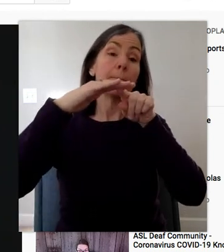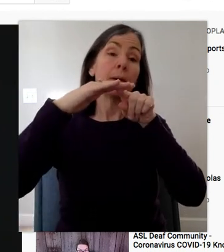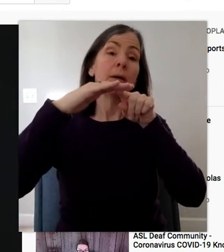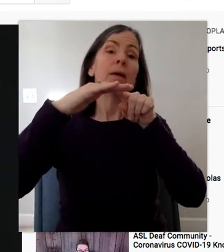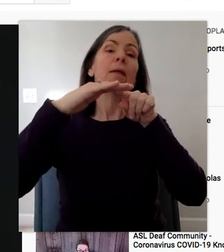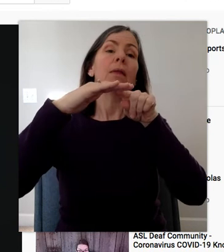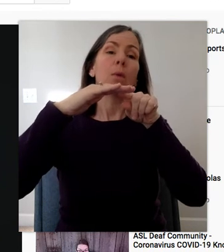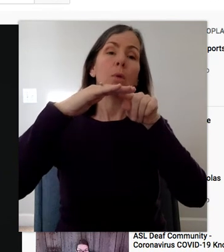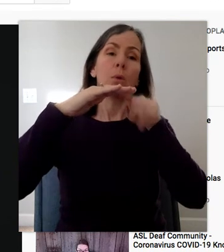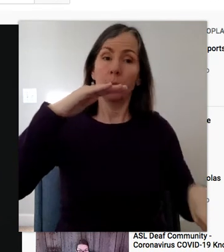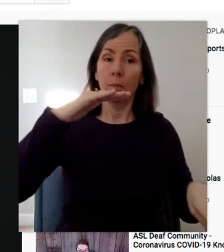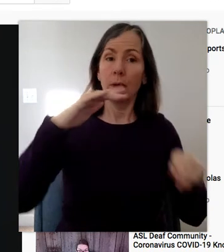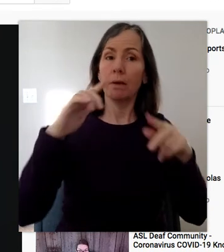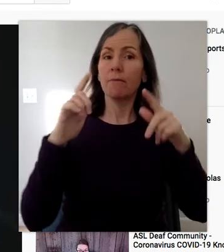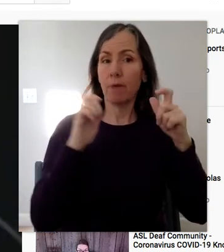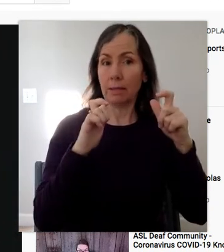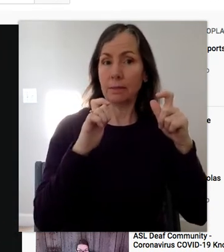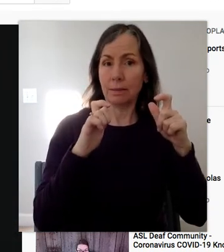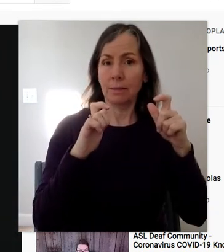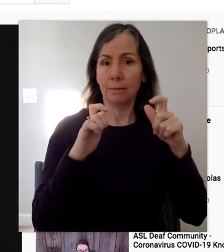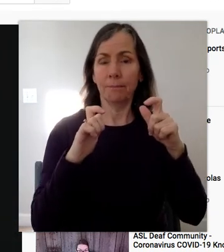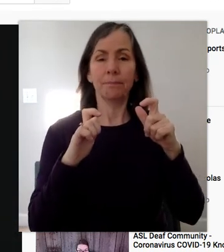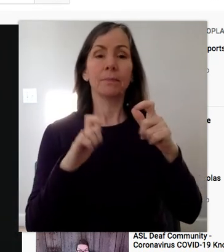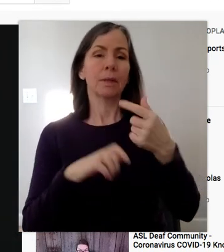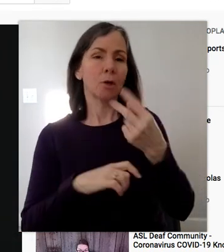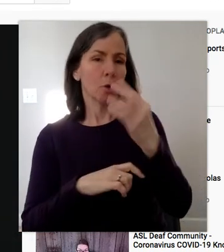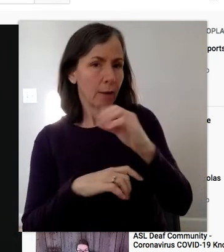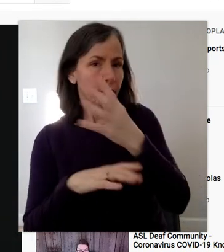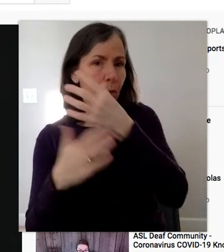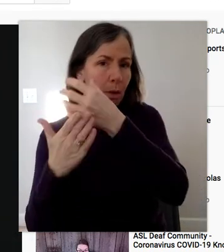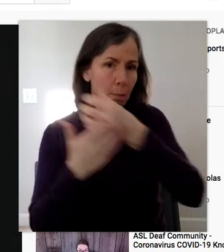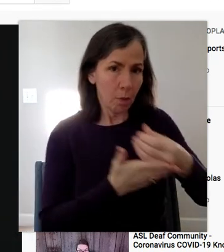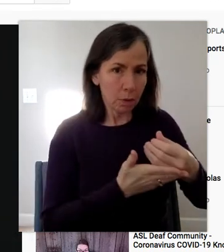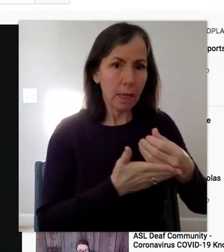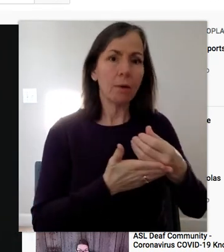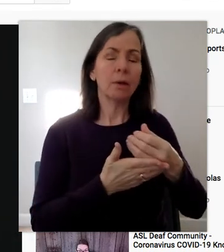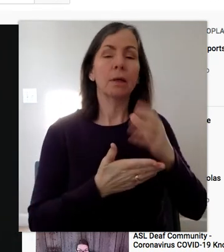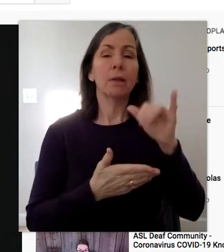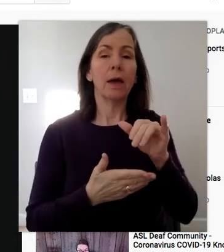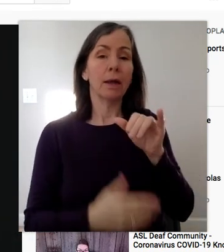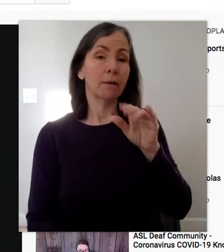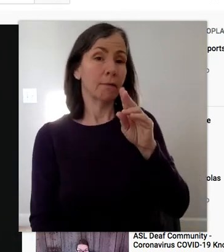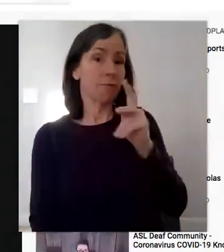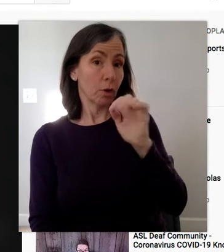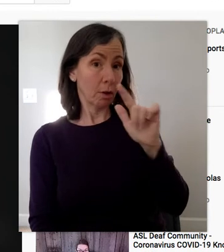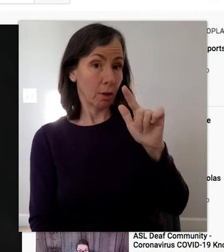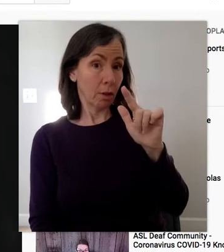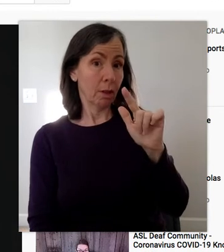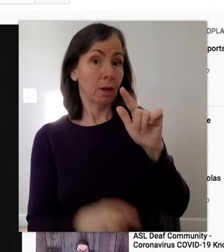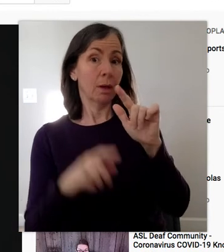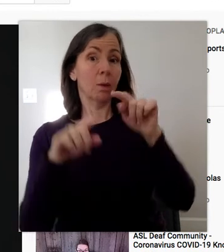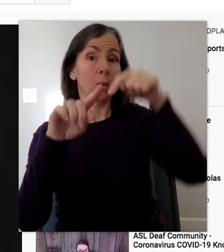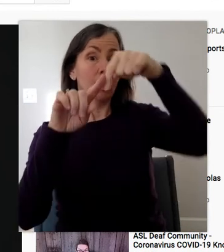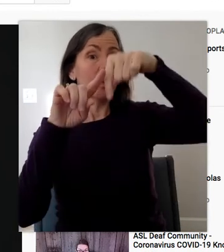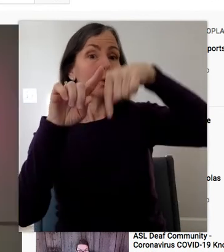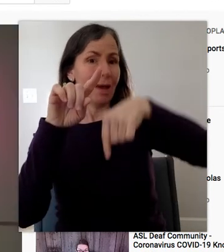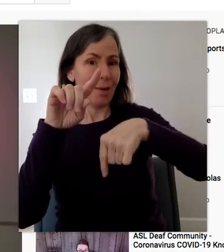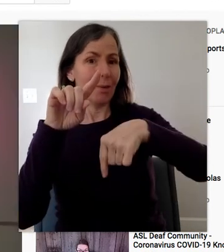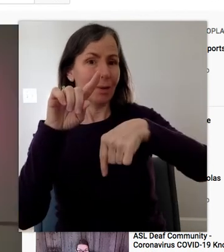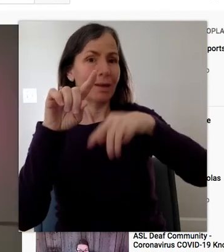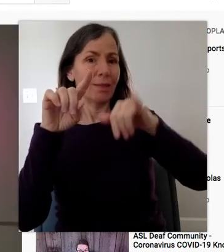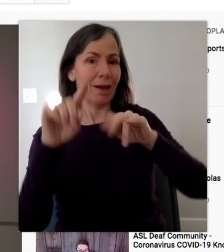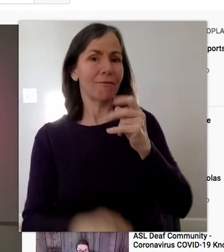to Earth. As it gains more speed, the vertical velocity vector now points downward. When it starts to come back